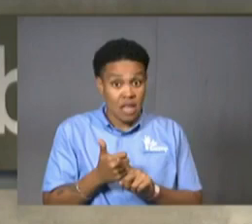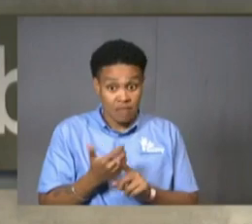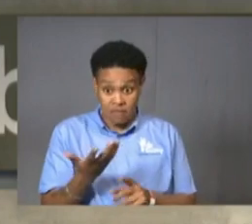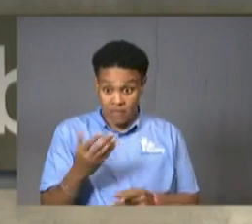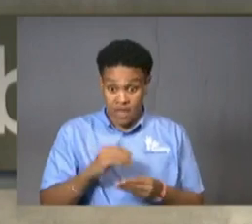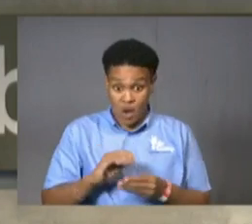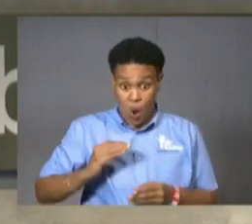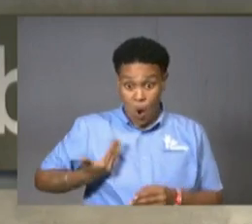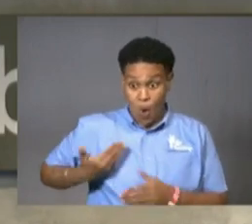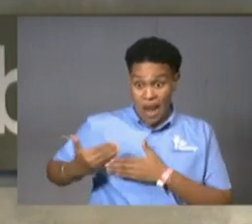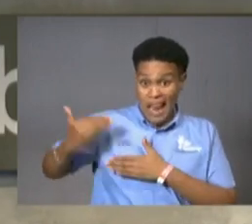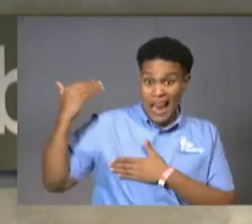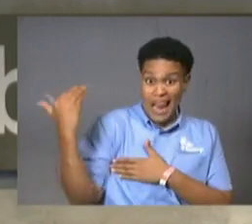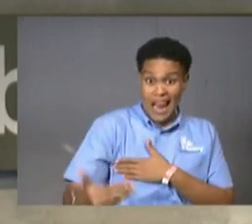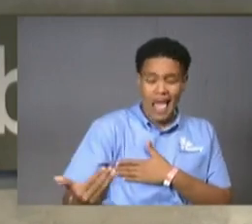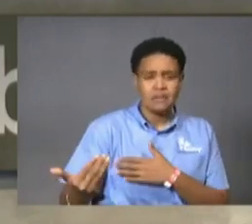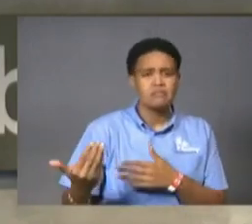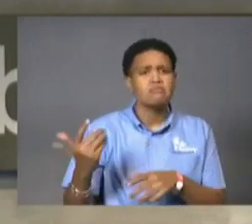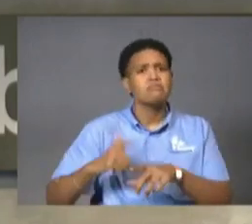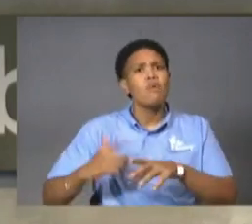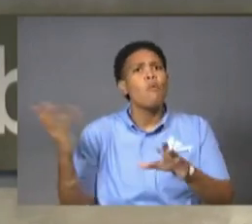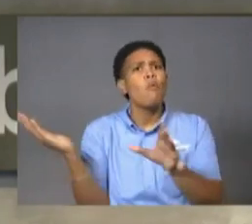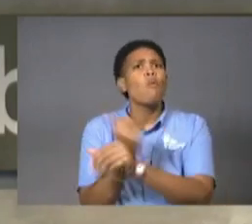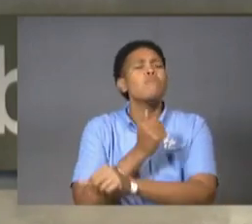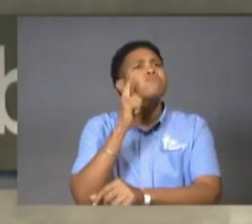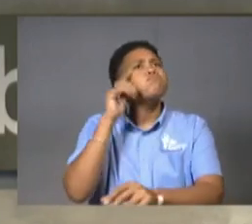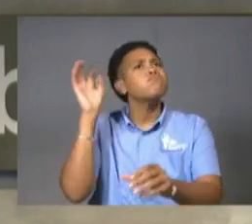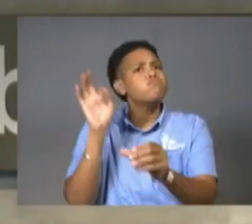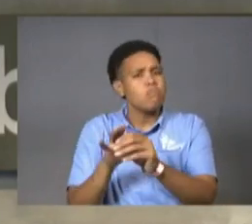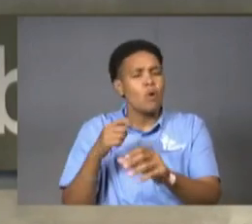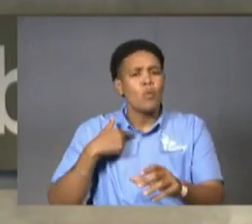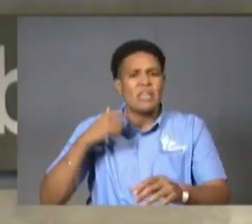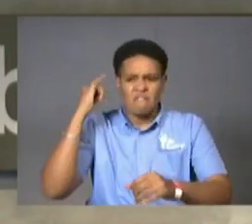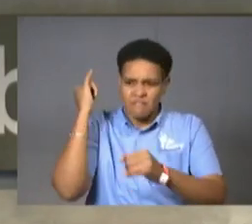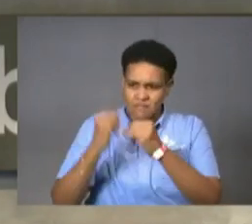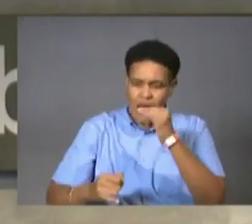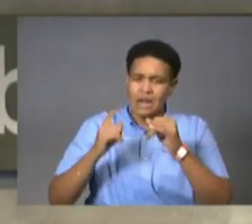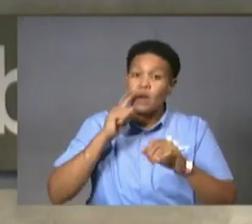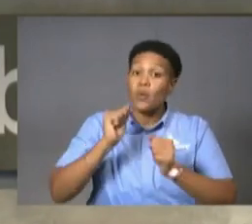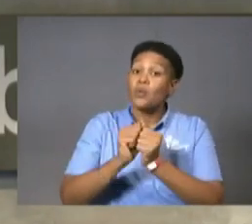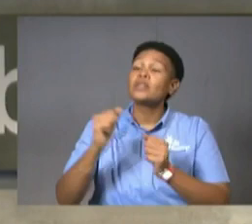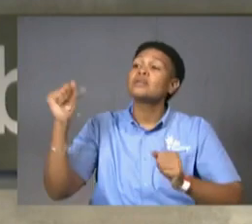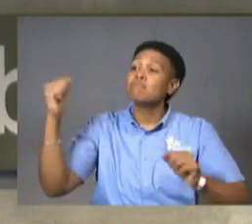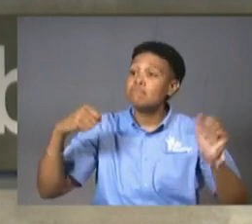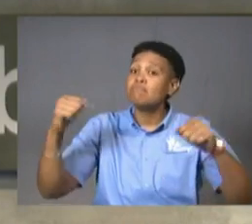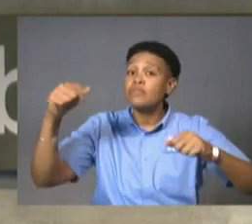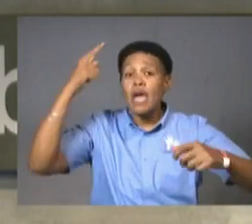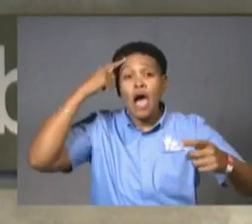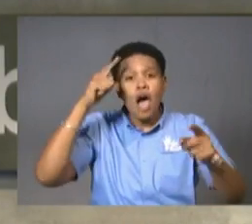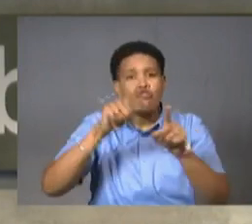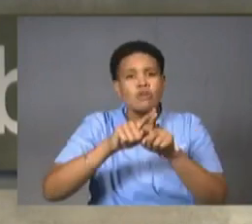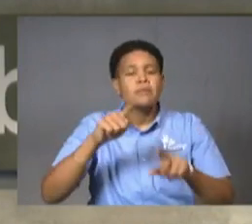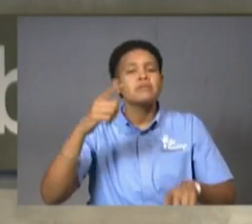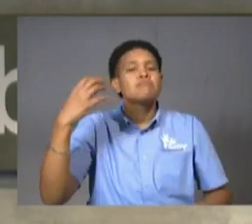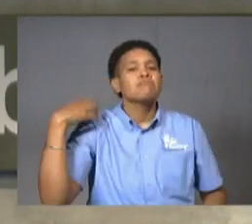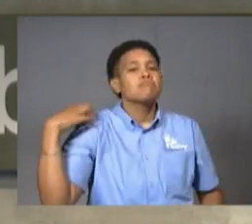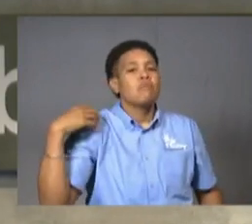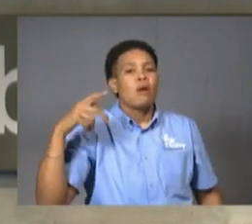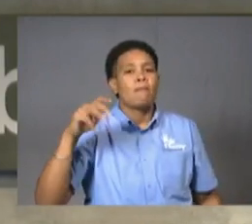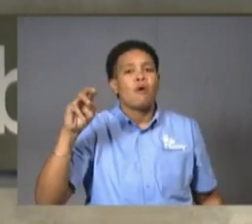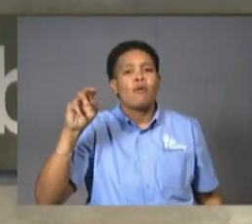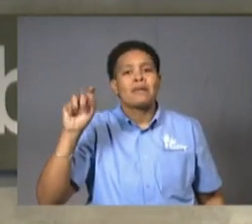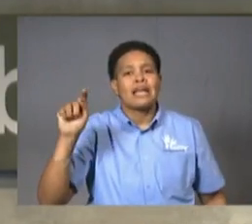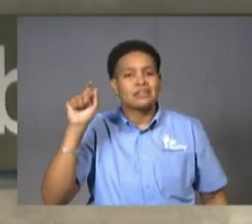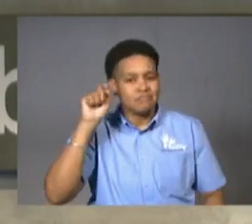be finalizing, with the consent of permanent secretaries, the introduction of performance pay, which will allow